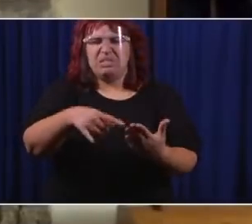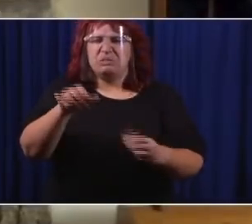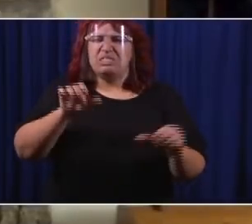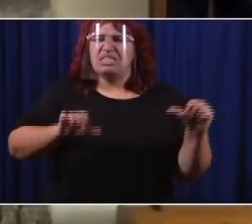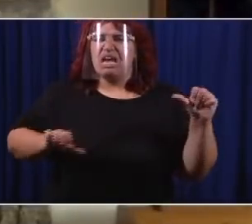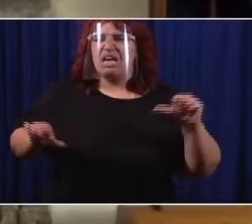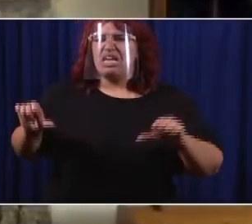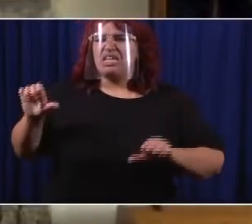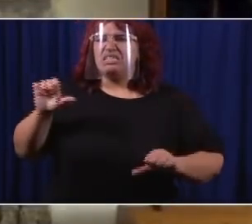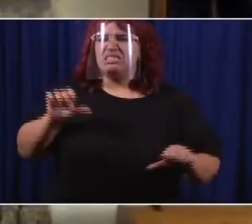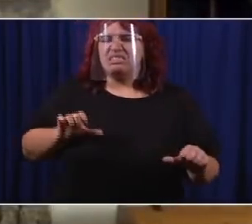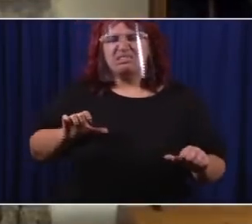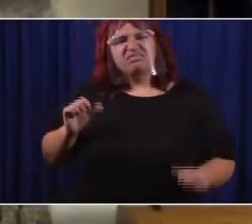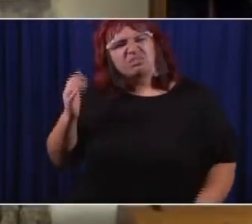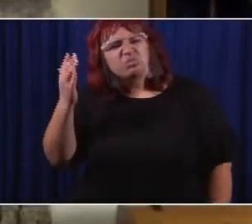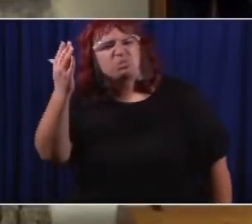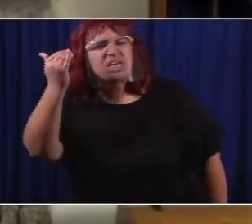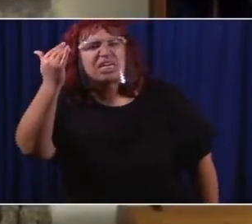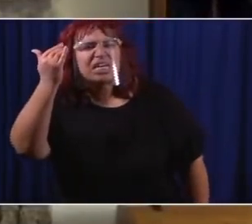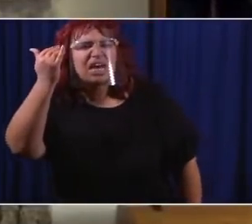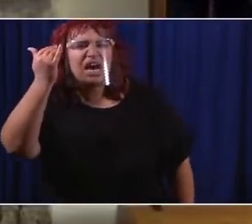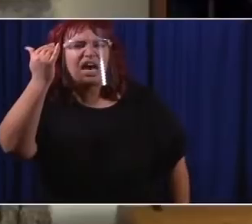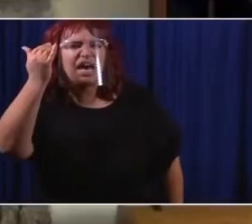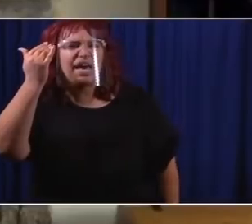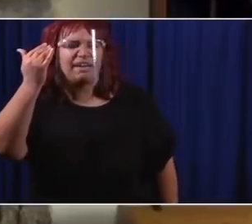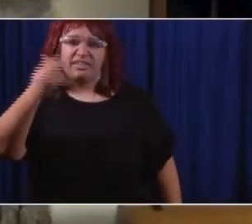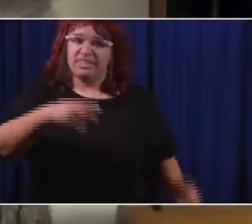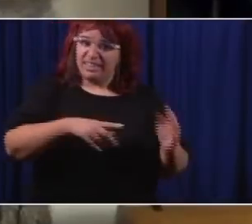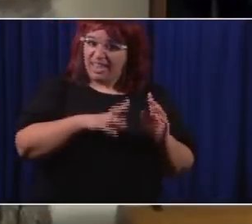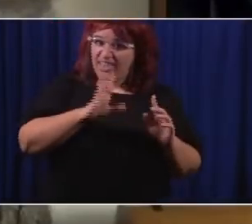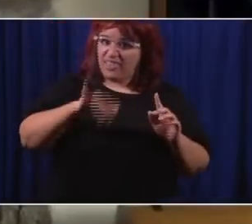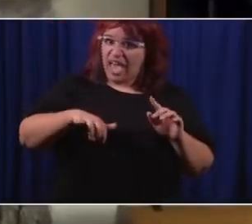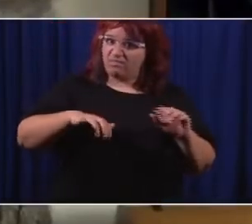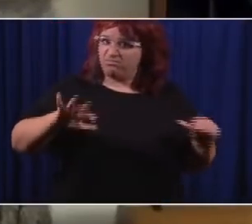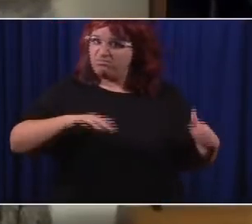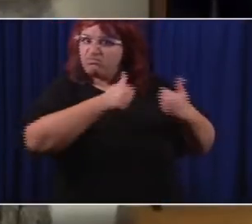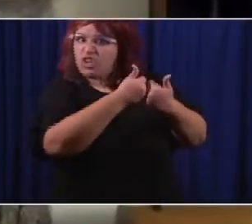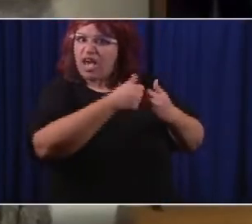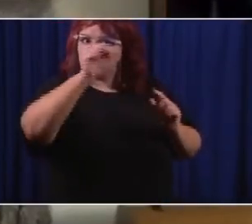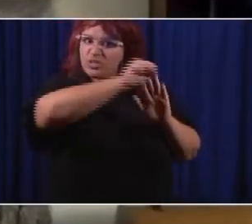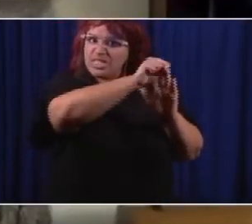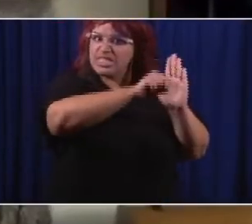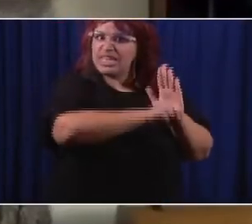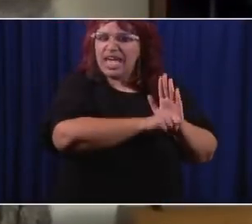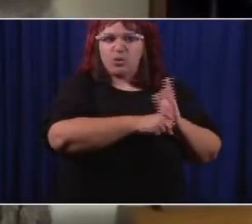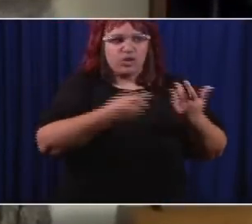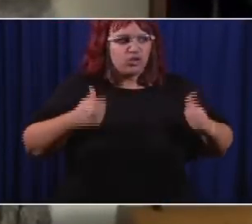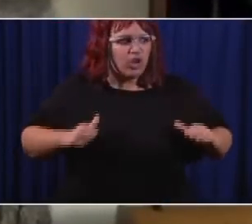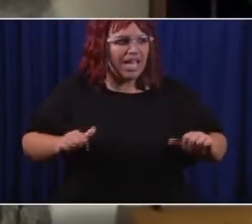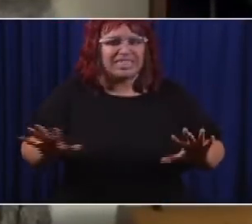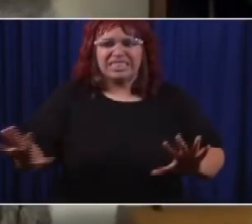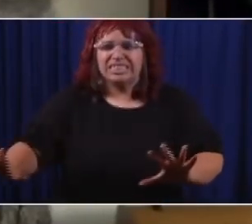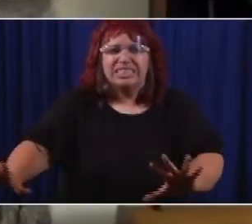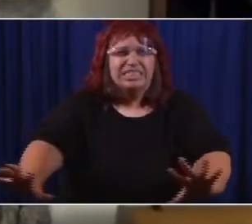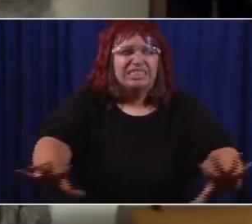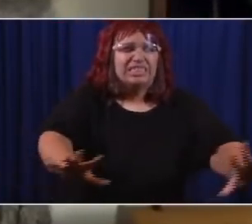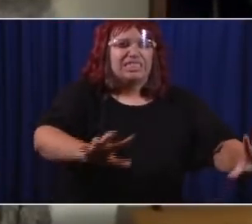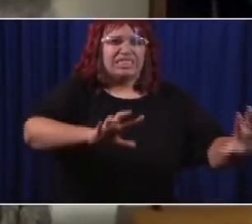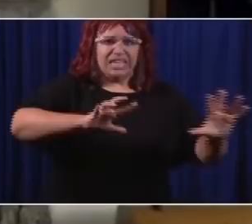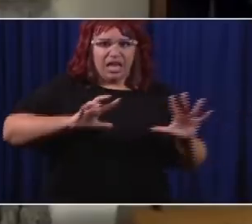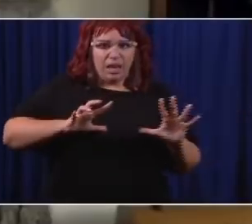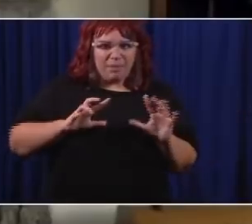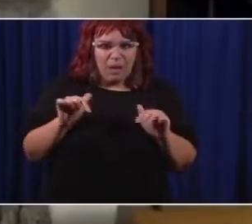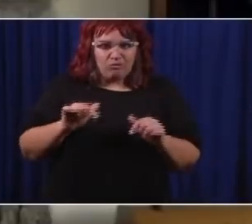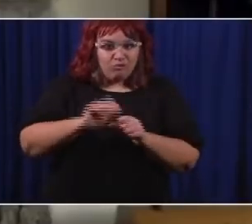think it's harmed the state's effort to combat the virus? Well, first of all, this is not what you asked, but I'm going to use